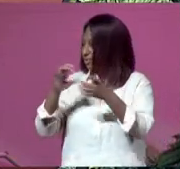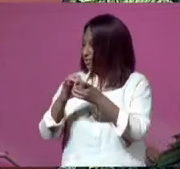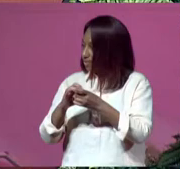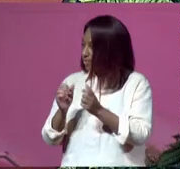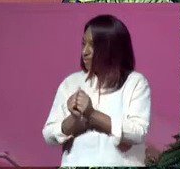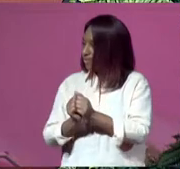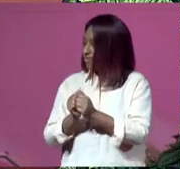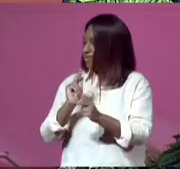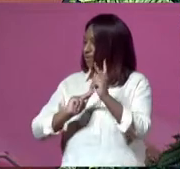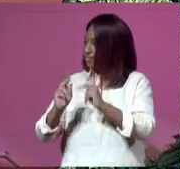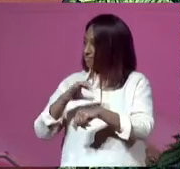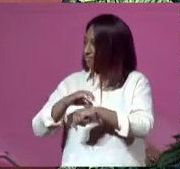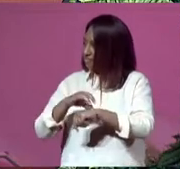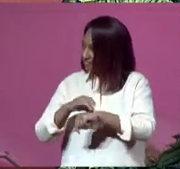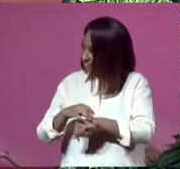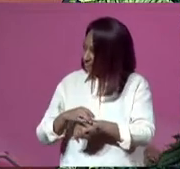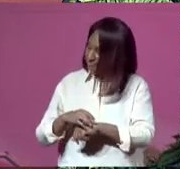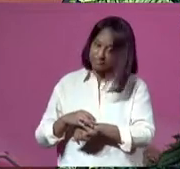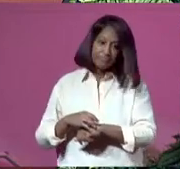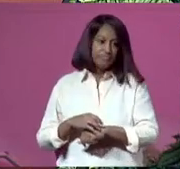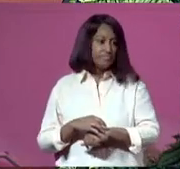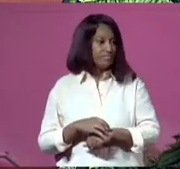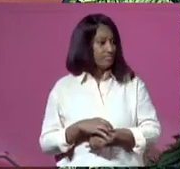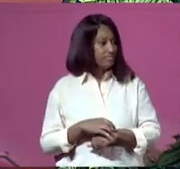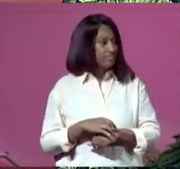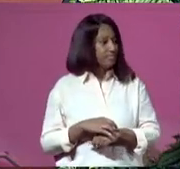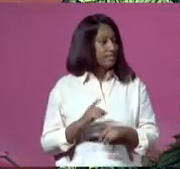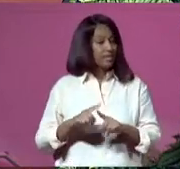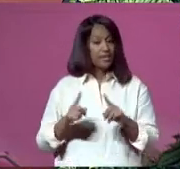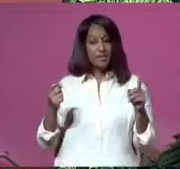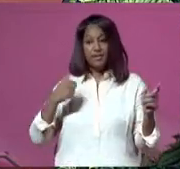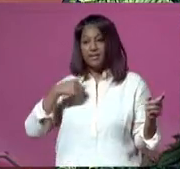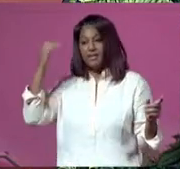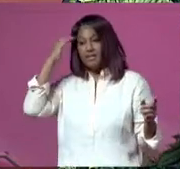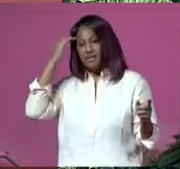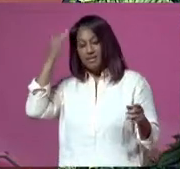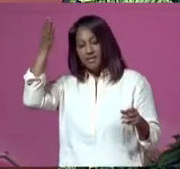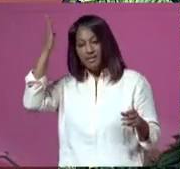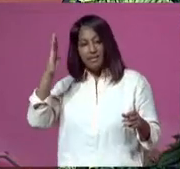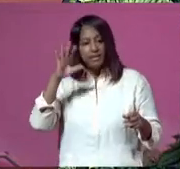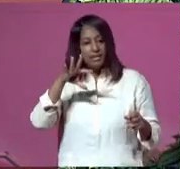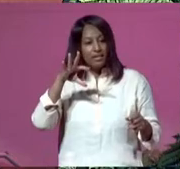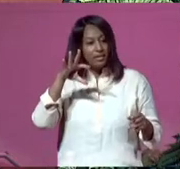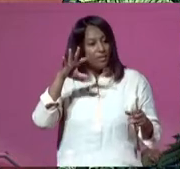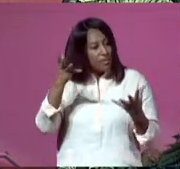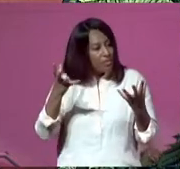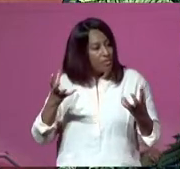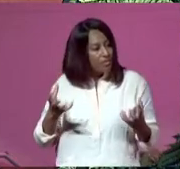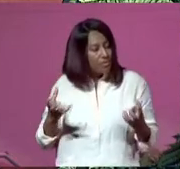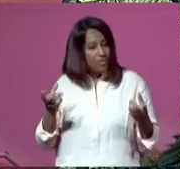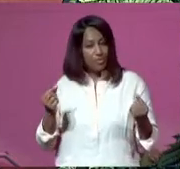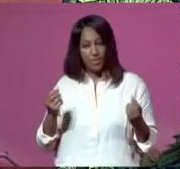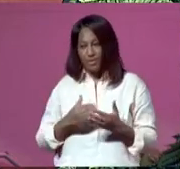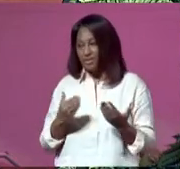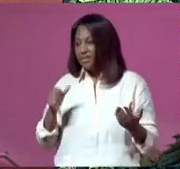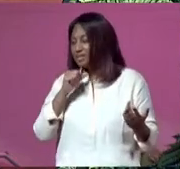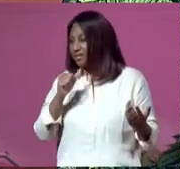about God's will. I done heard all of that. And I also know that God has chosen to do so when God does not have to.